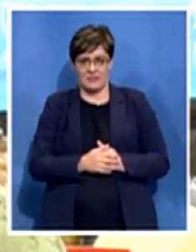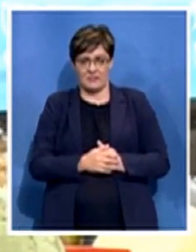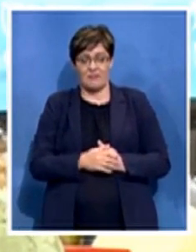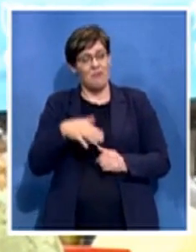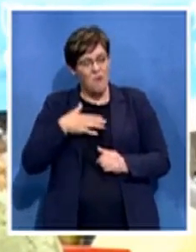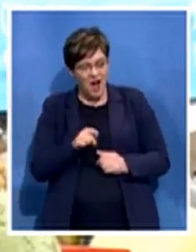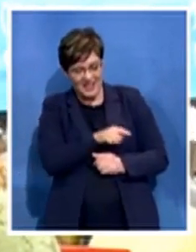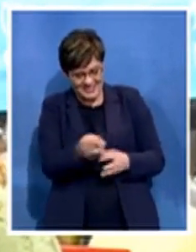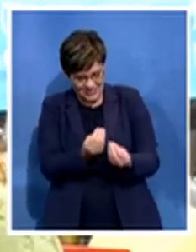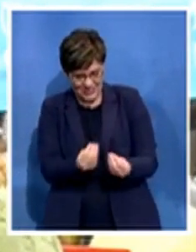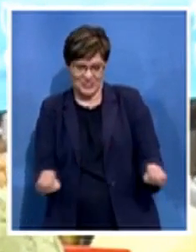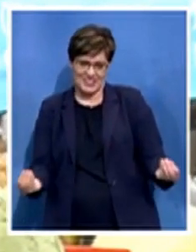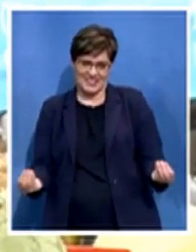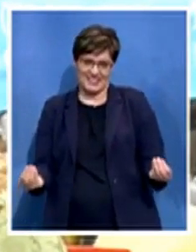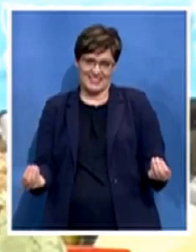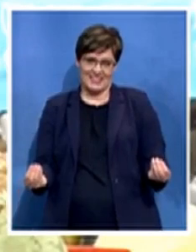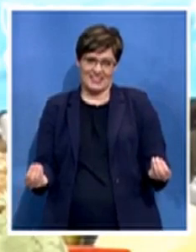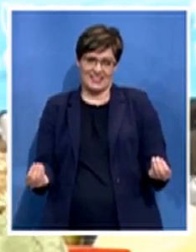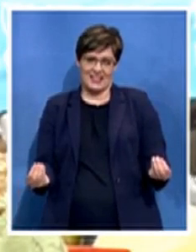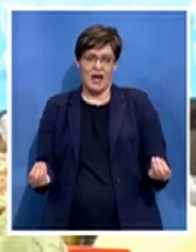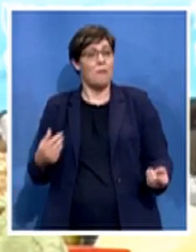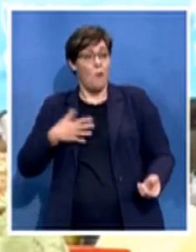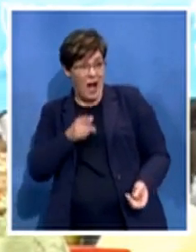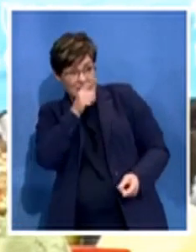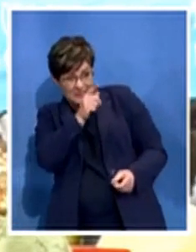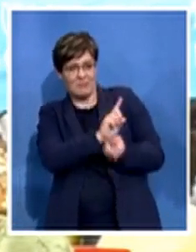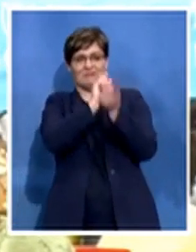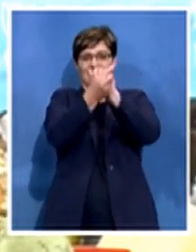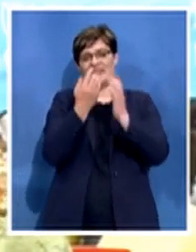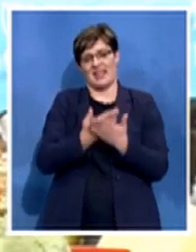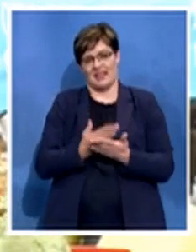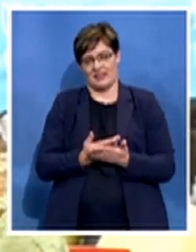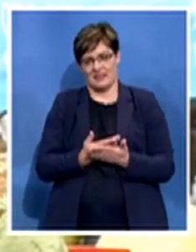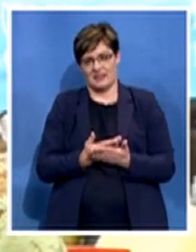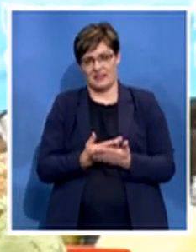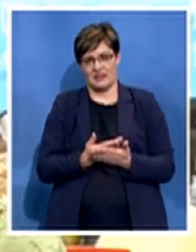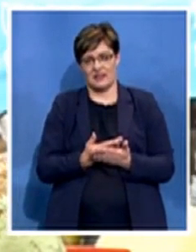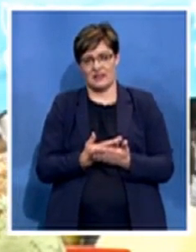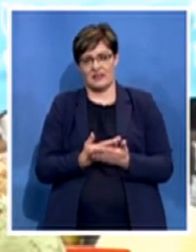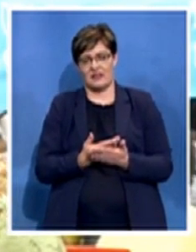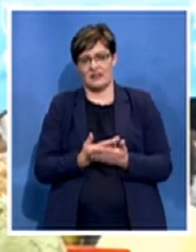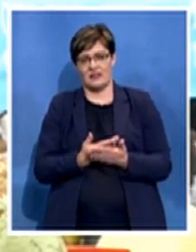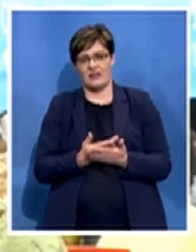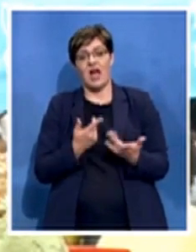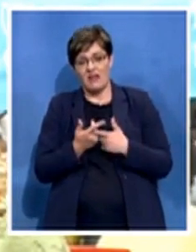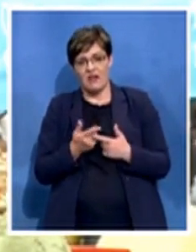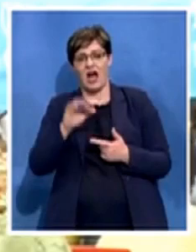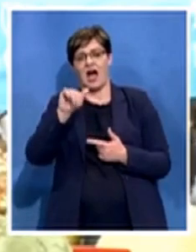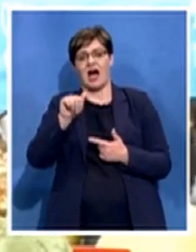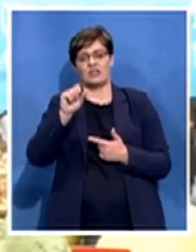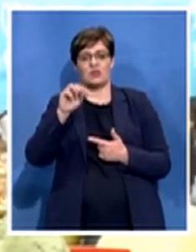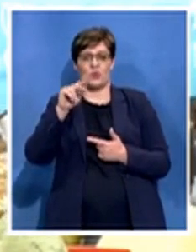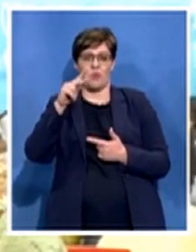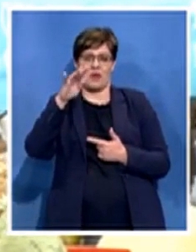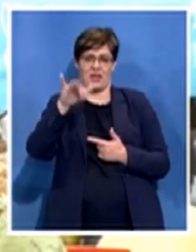become anything that they want, especially when we talk about astronomy. That is one area which we